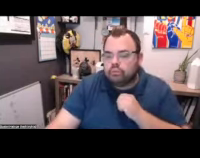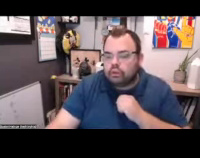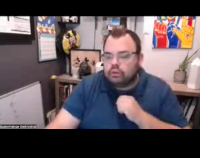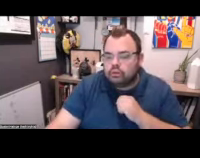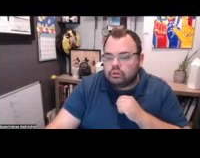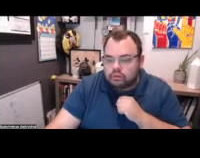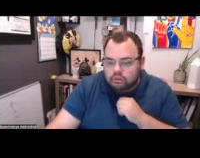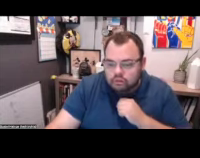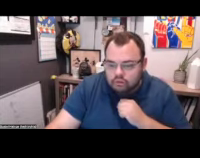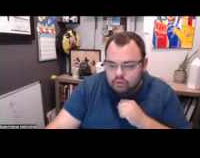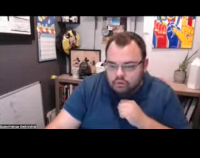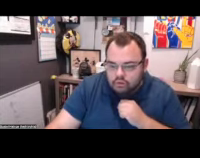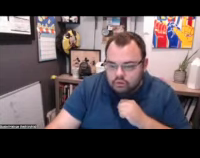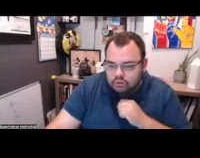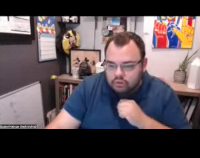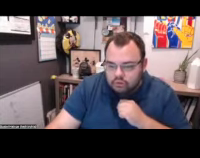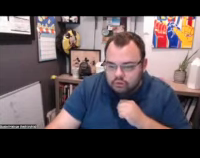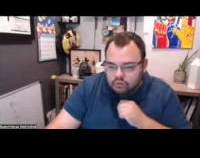that.